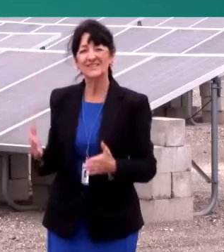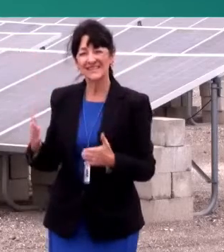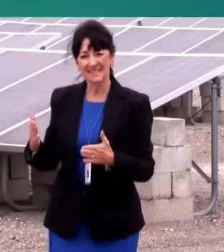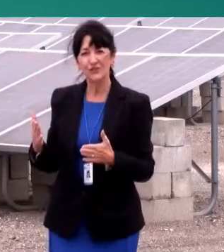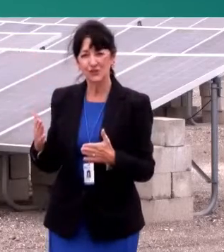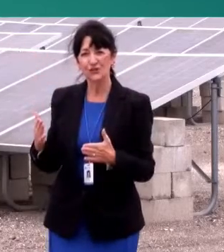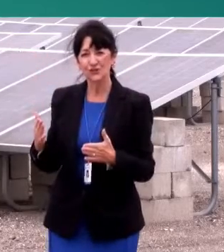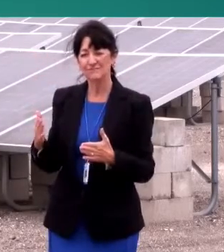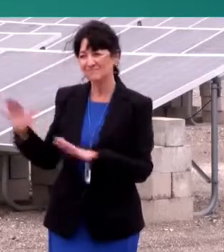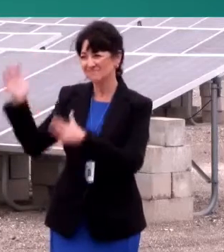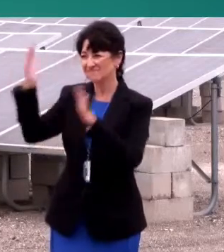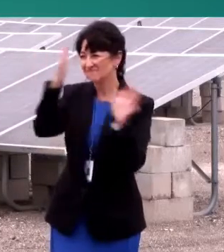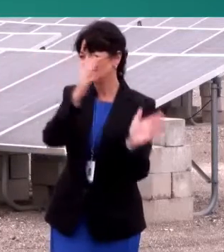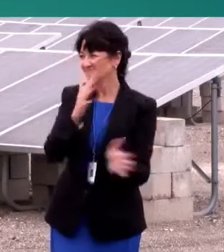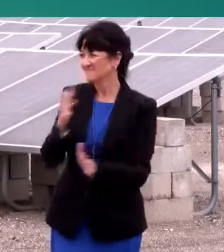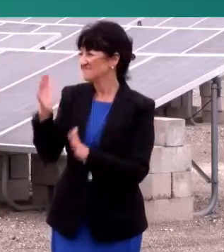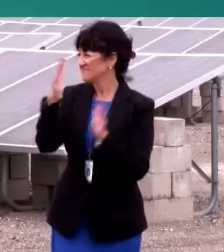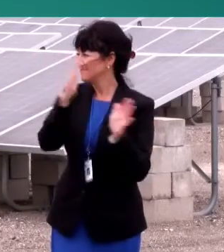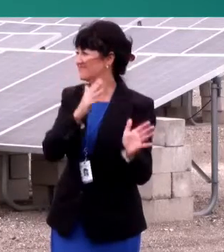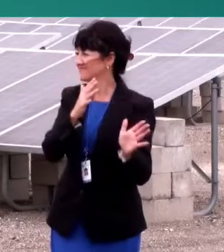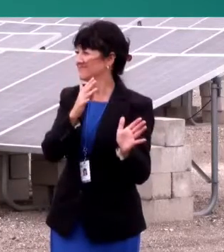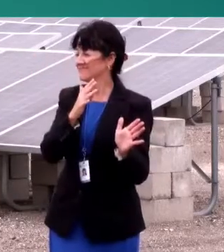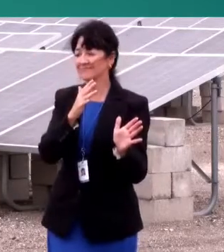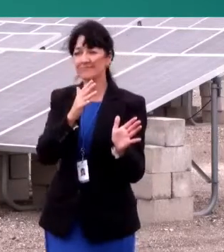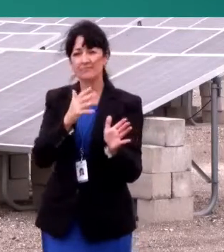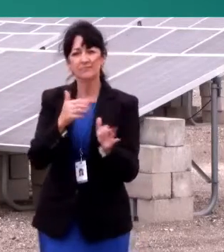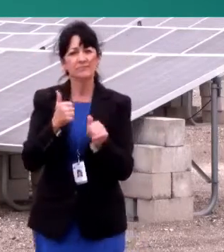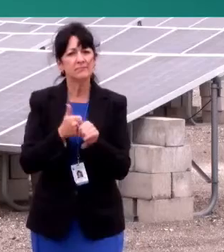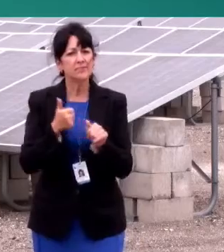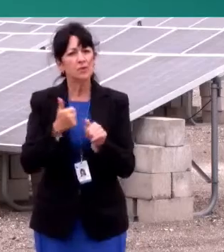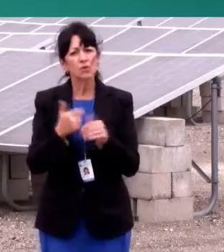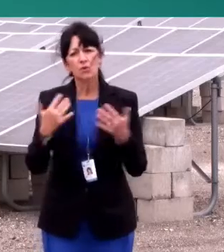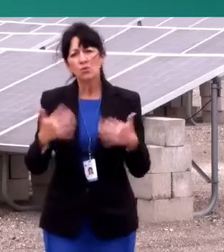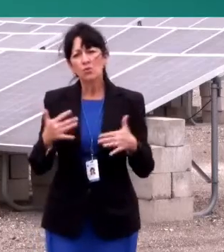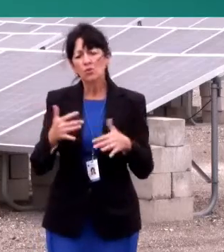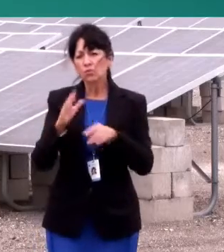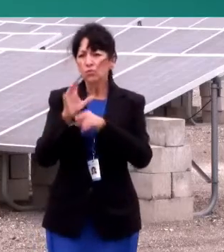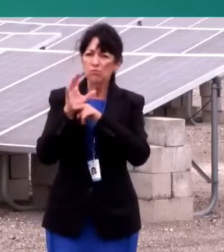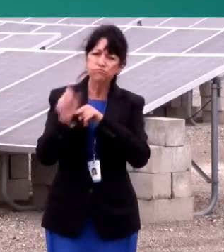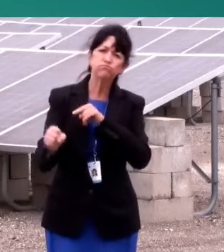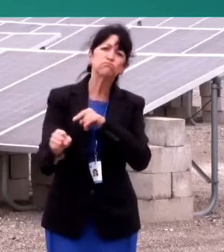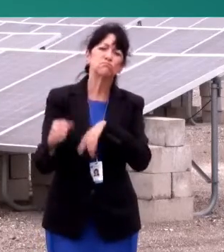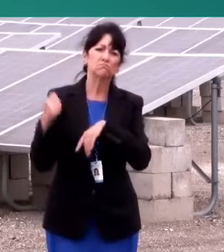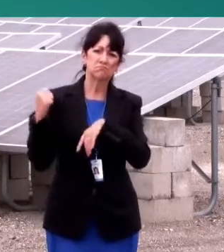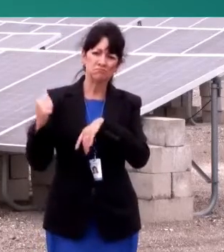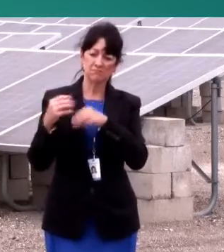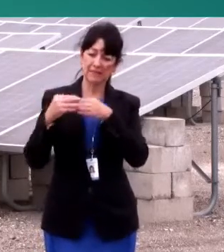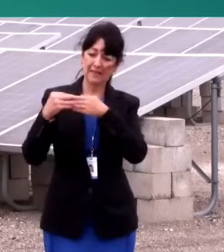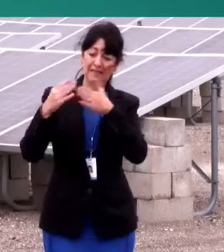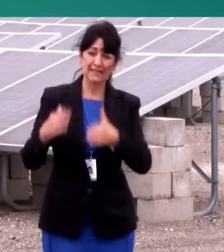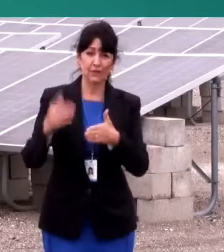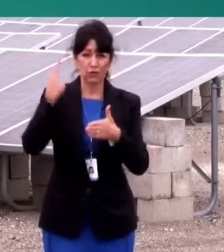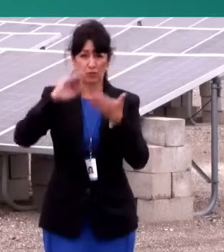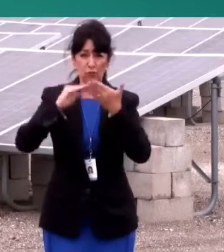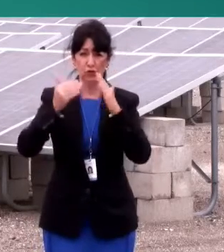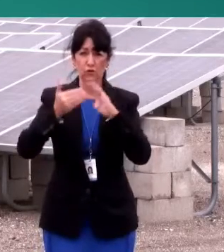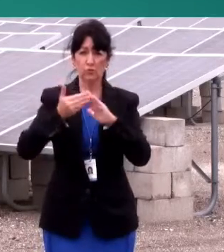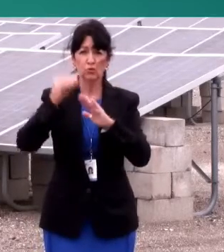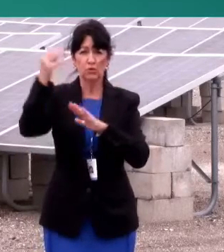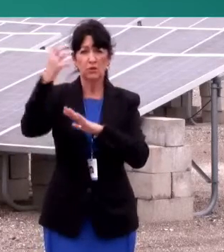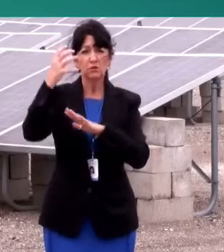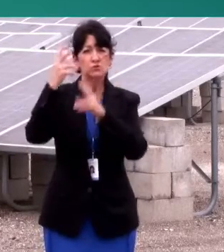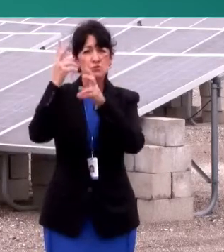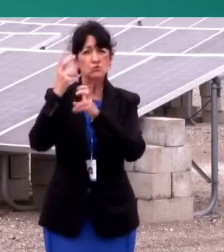We're going to hear from her next. She's just been an incredible leader here on the community solar bill, an idea and a